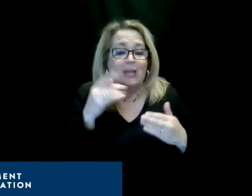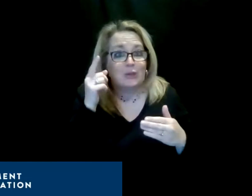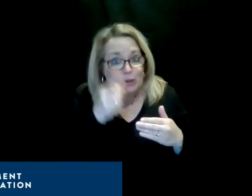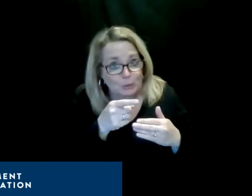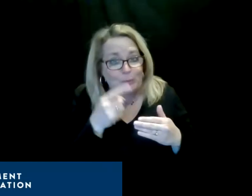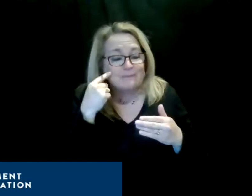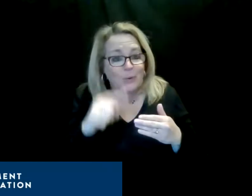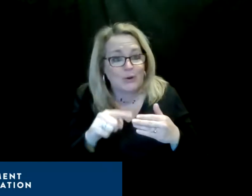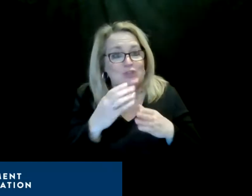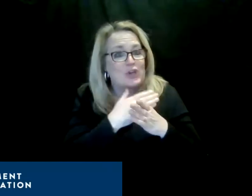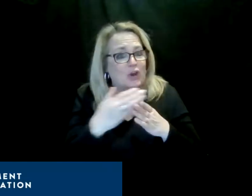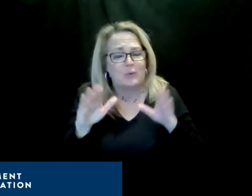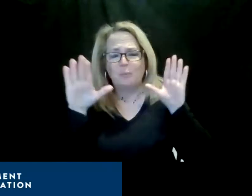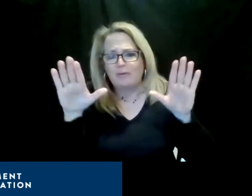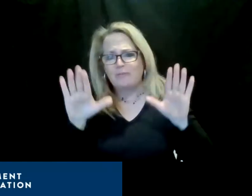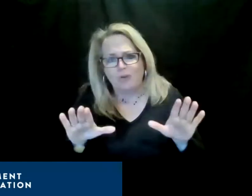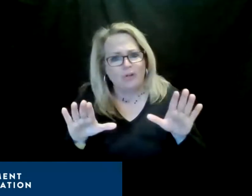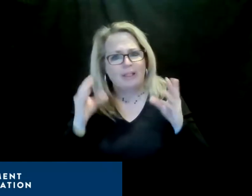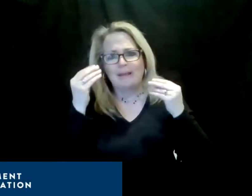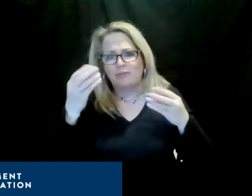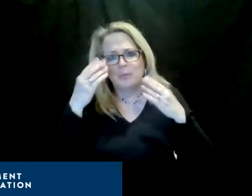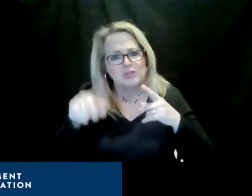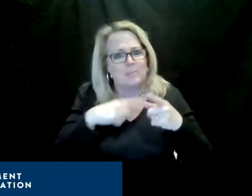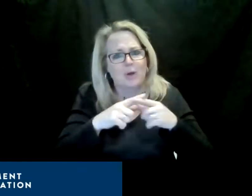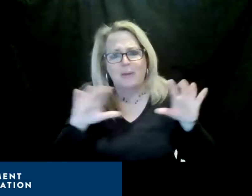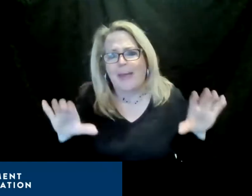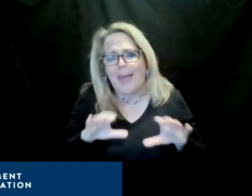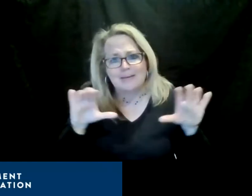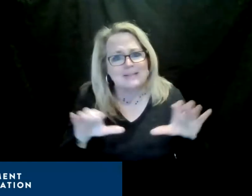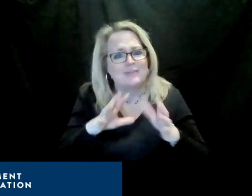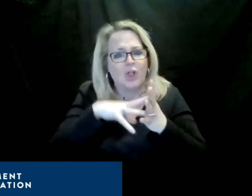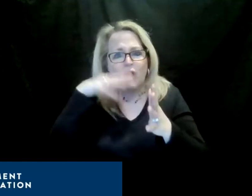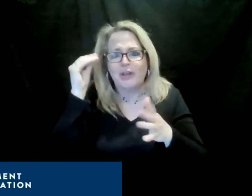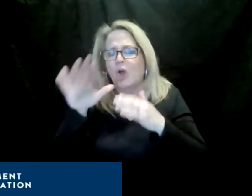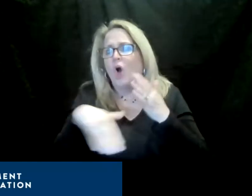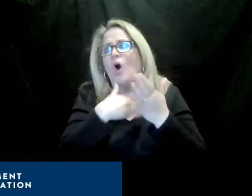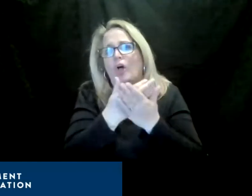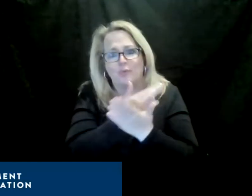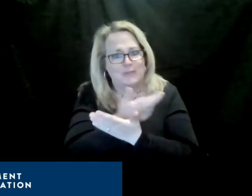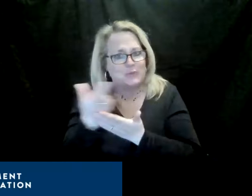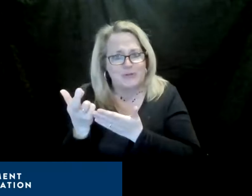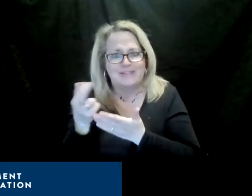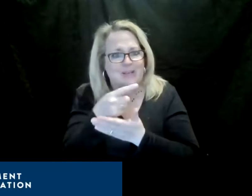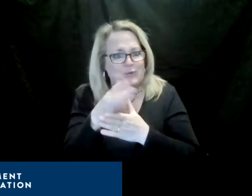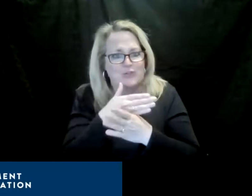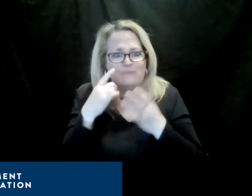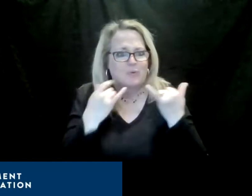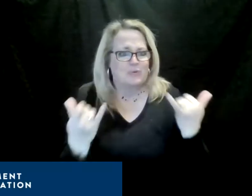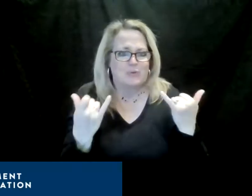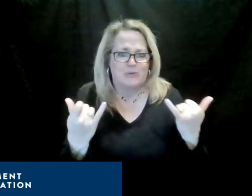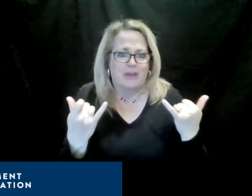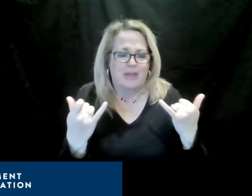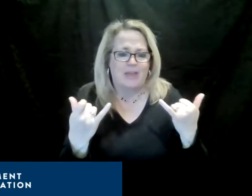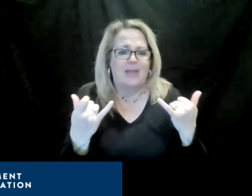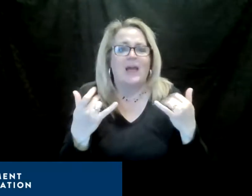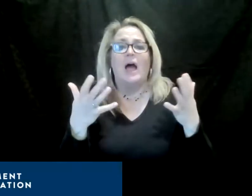for sharing such wonderful information about active learning and all of the resources that were shared today. I do